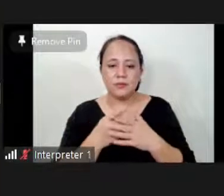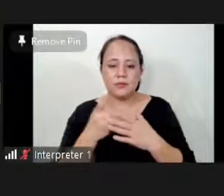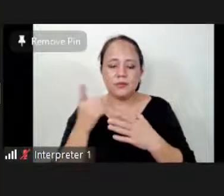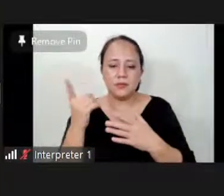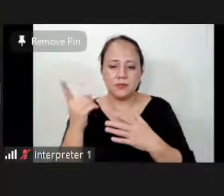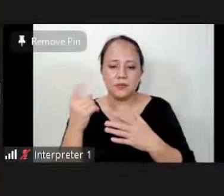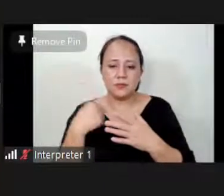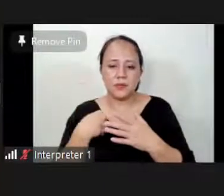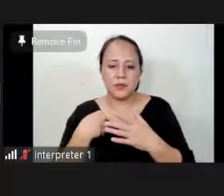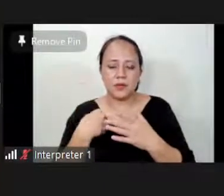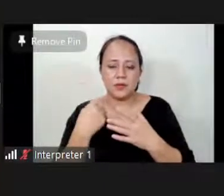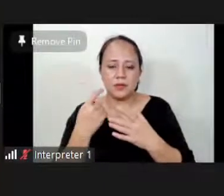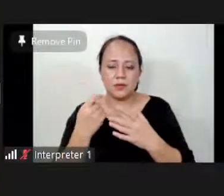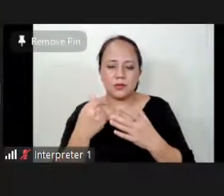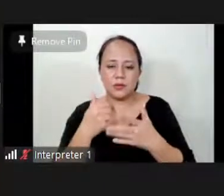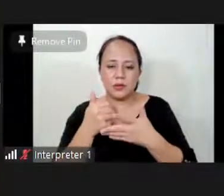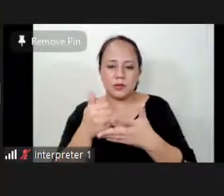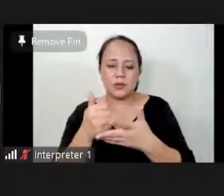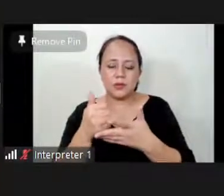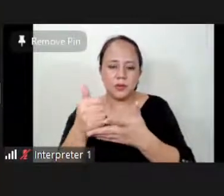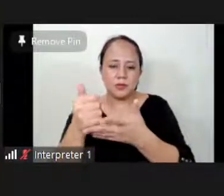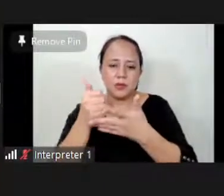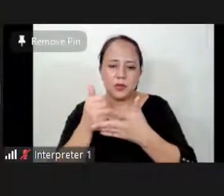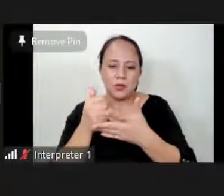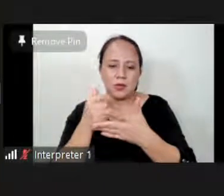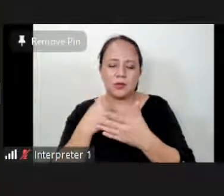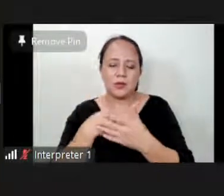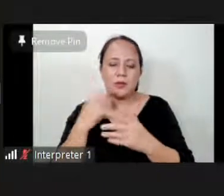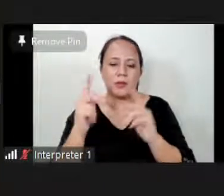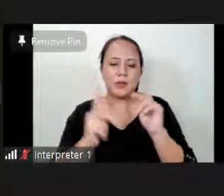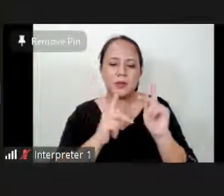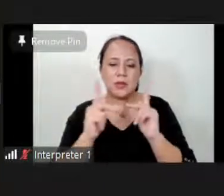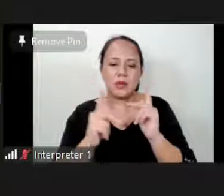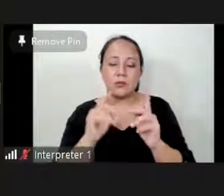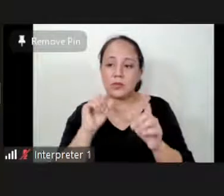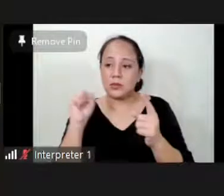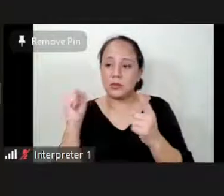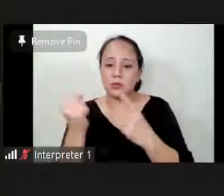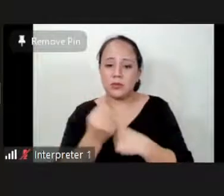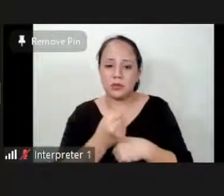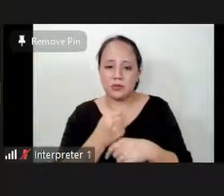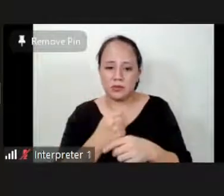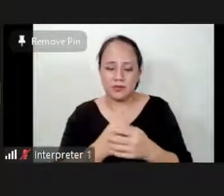doon nakatuon yung kanilang tulong. Makita nila yung mga tao na ganun yung